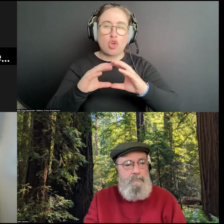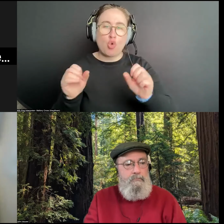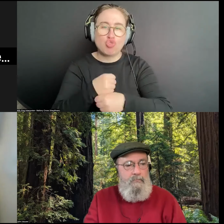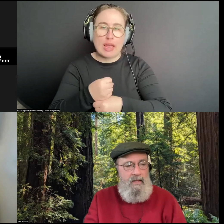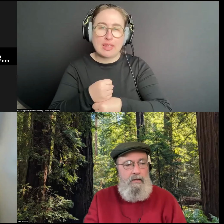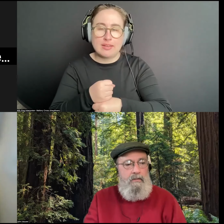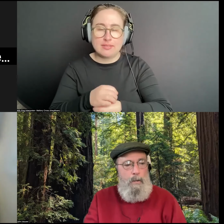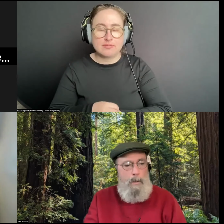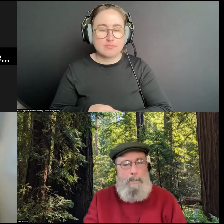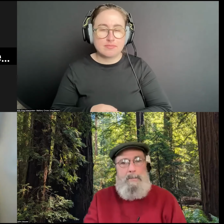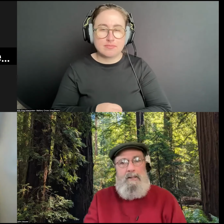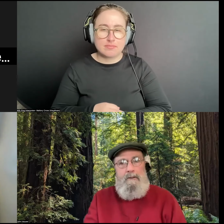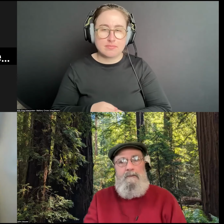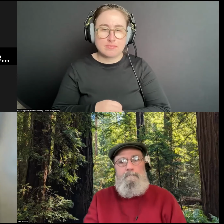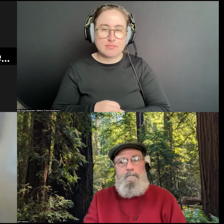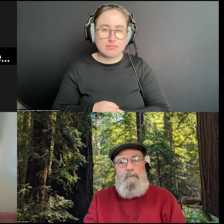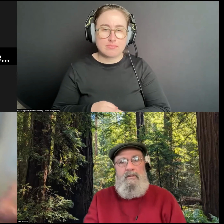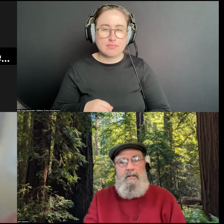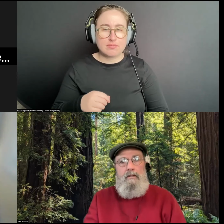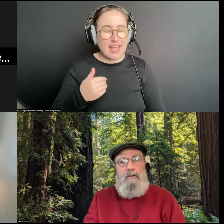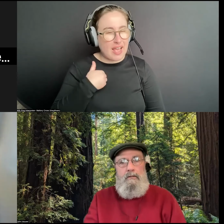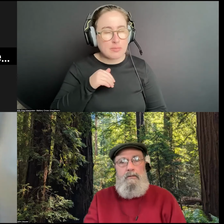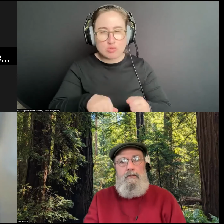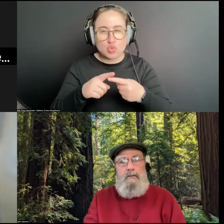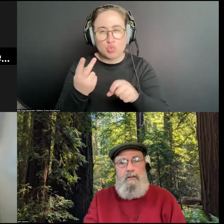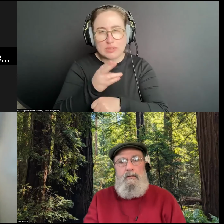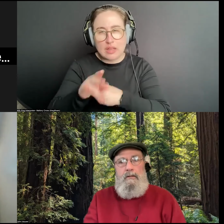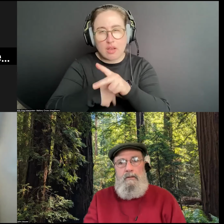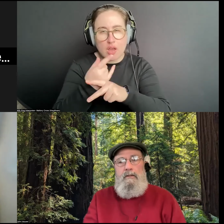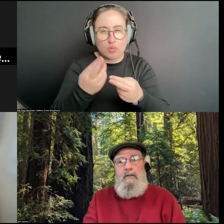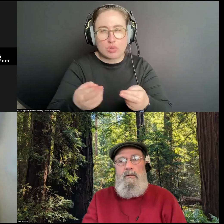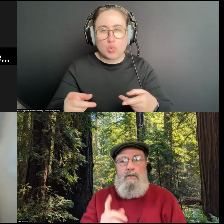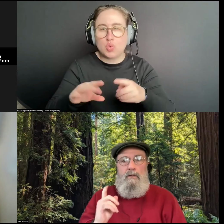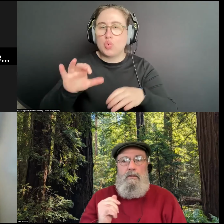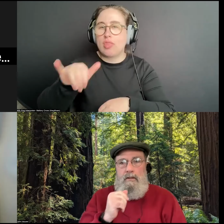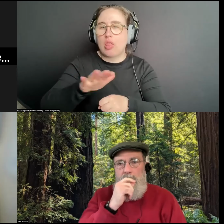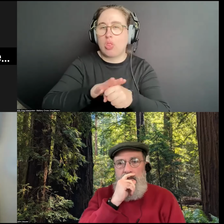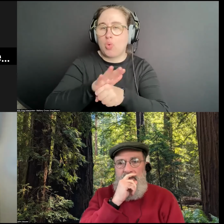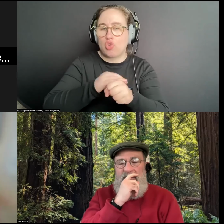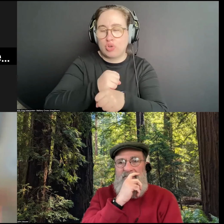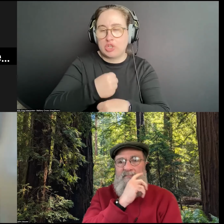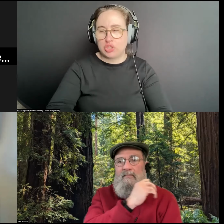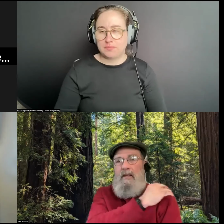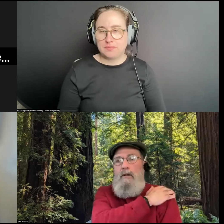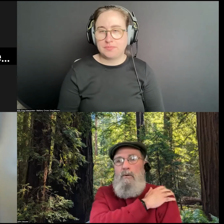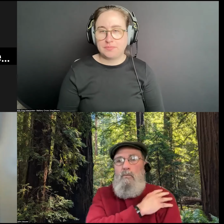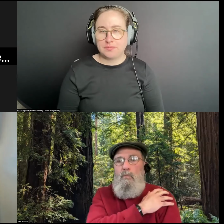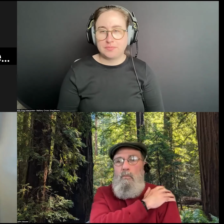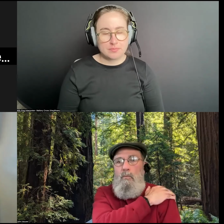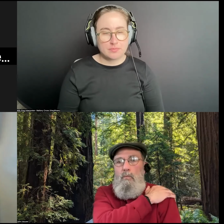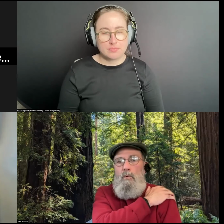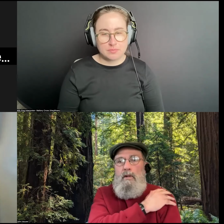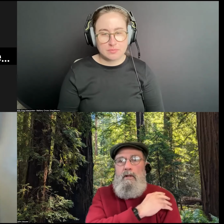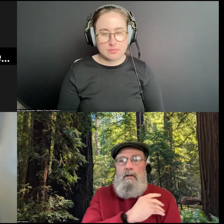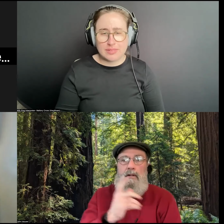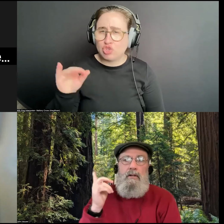there's a potential there to be able to use those resources to be able to do that local creation as well. So, and John, any